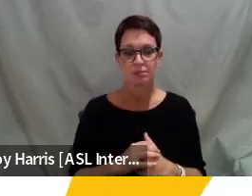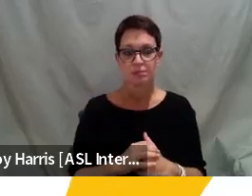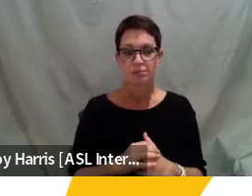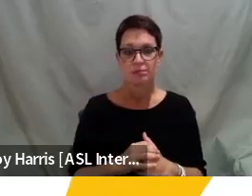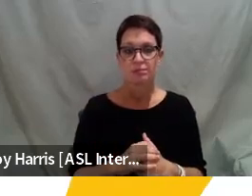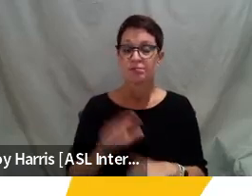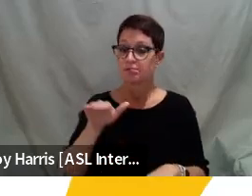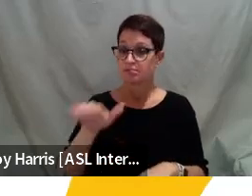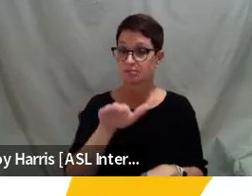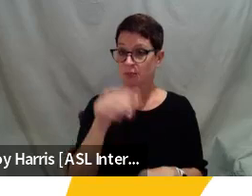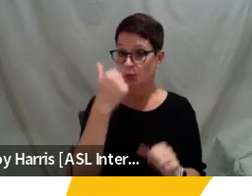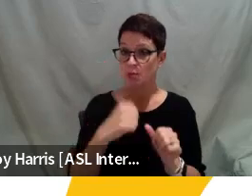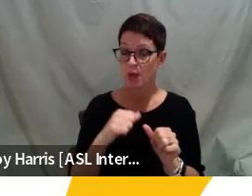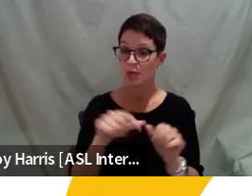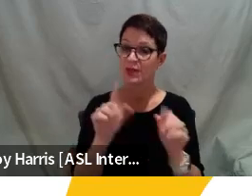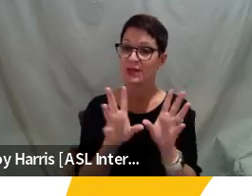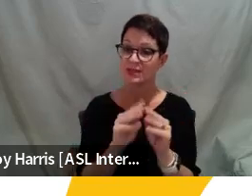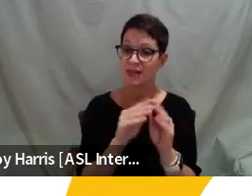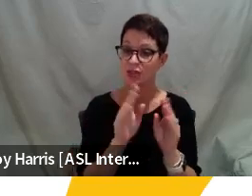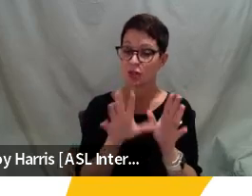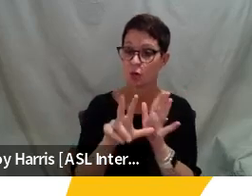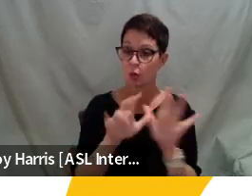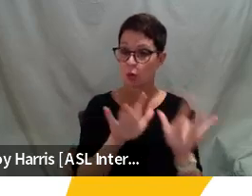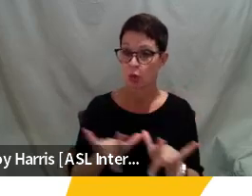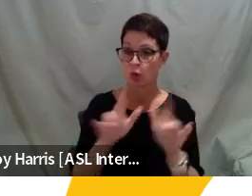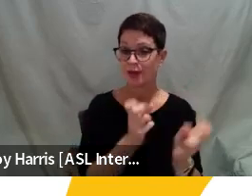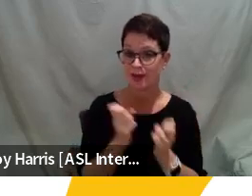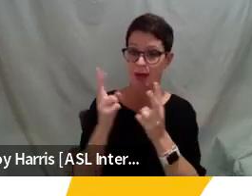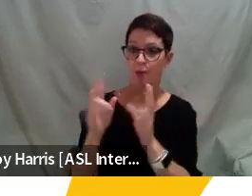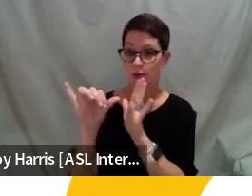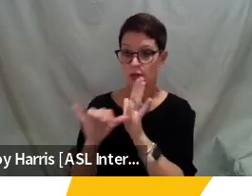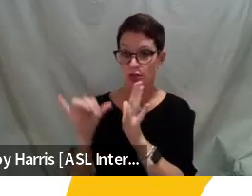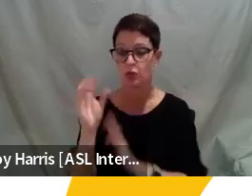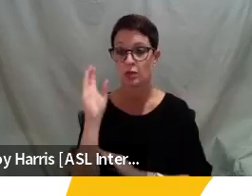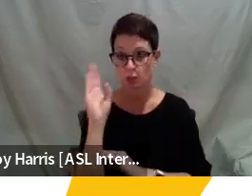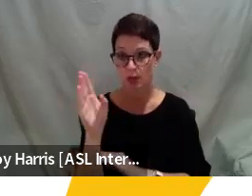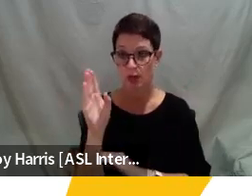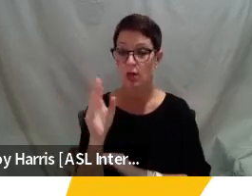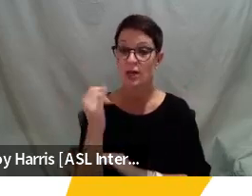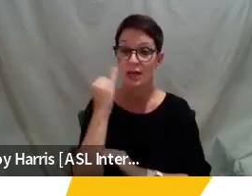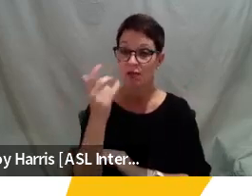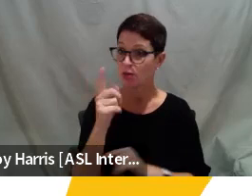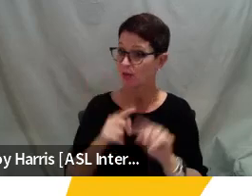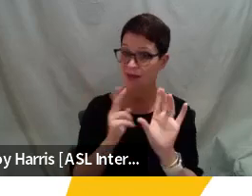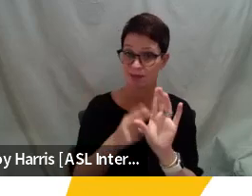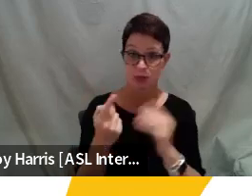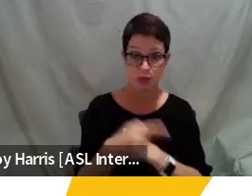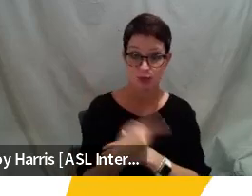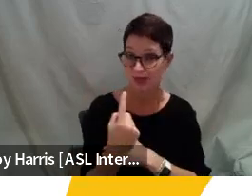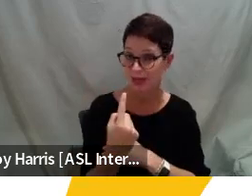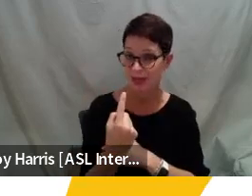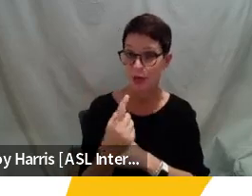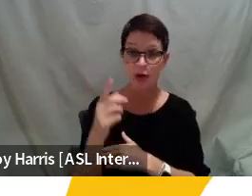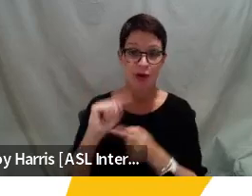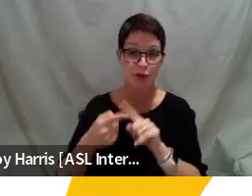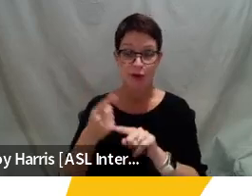And to remind everyone that this session will be recorded and uploaded to YouTube, so anyone who couldn't attend today's session